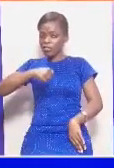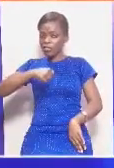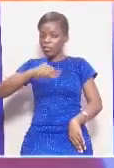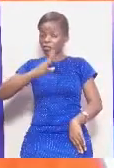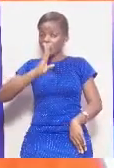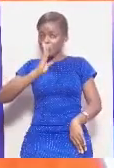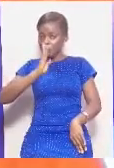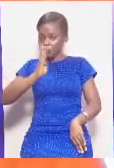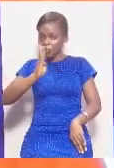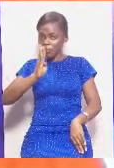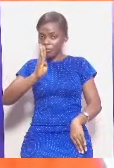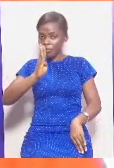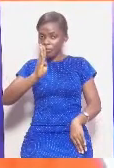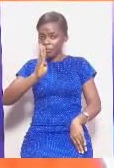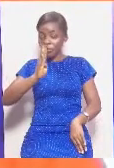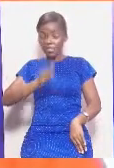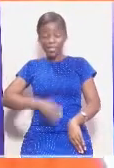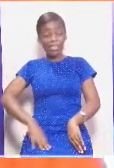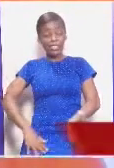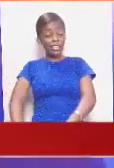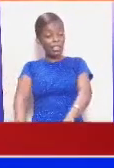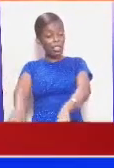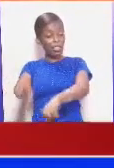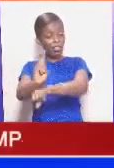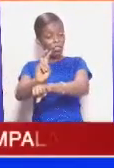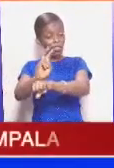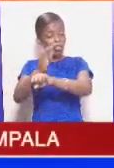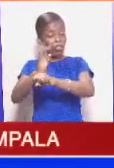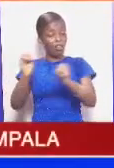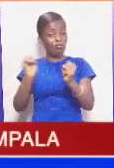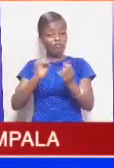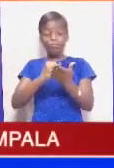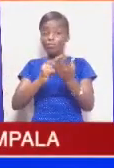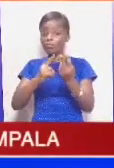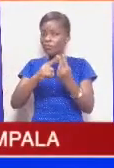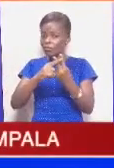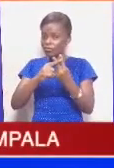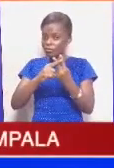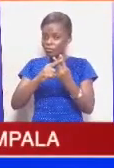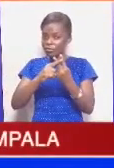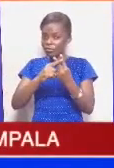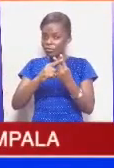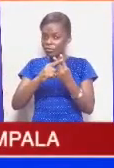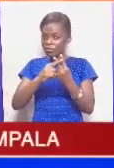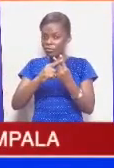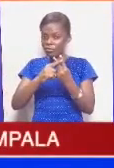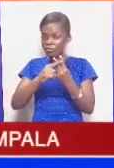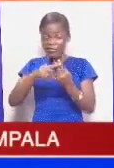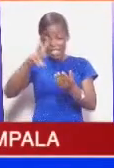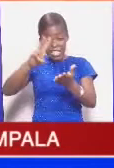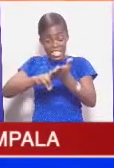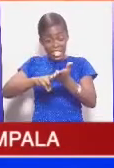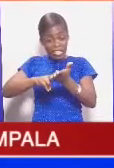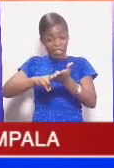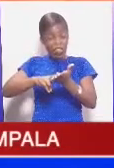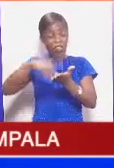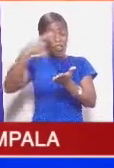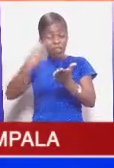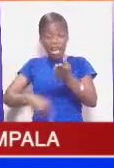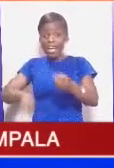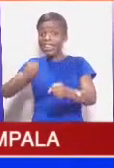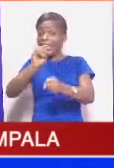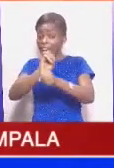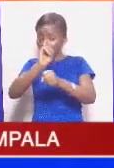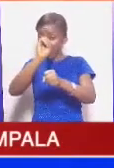okubeera kalondozi w'obulwadde bwa siriimu. Mbakakasa nti omulimu